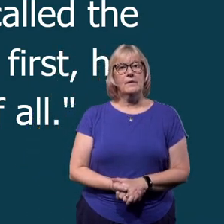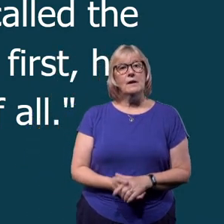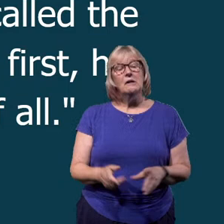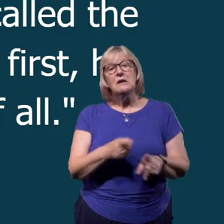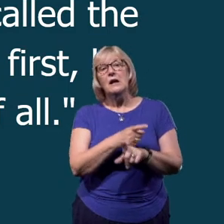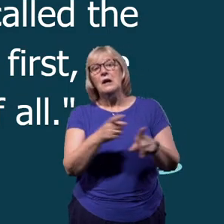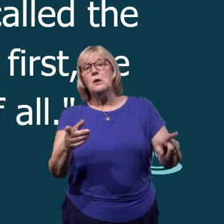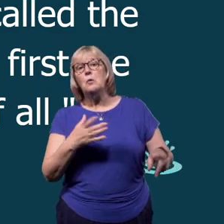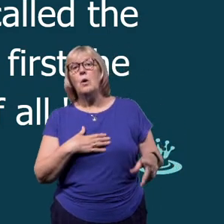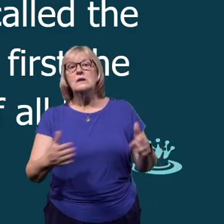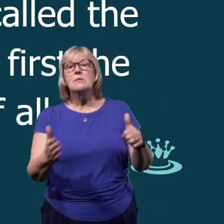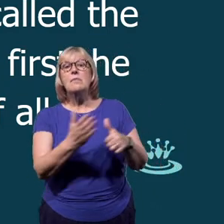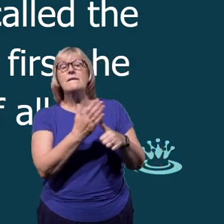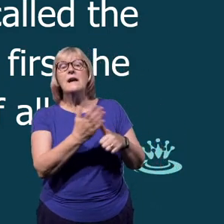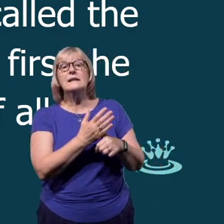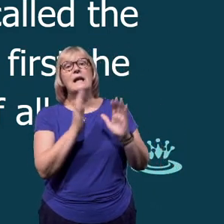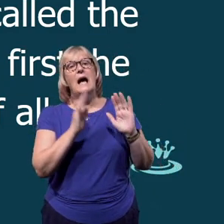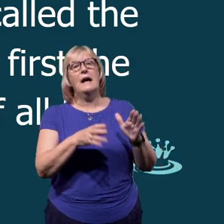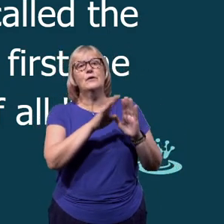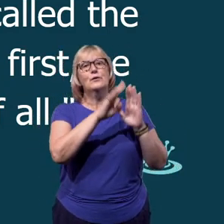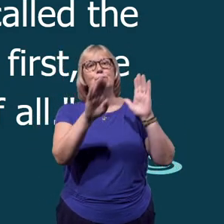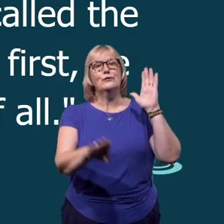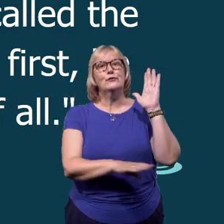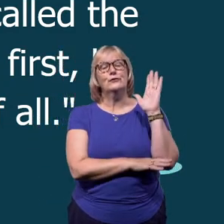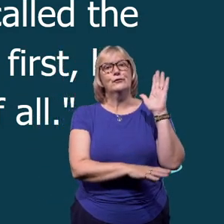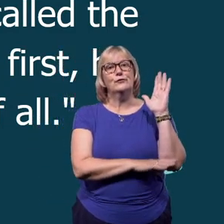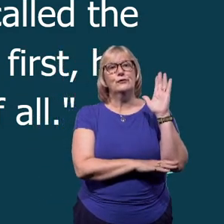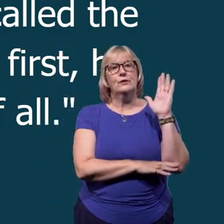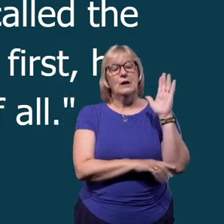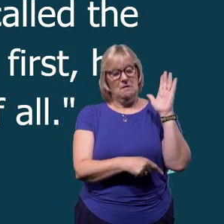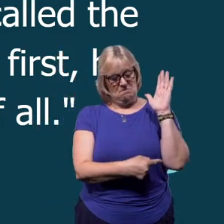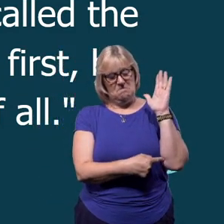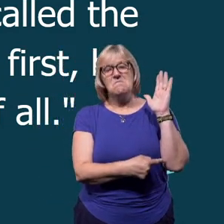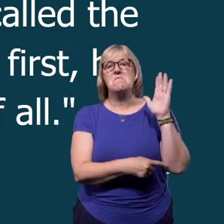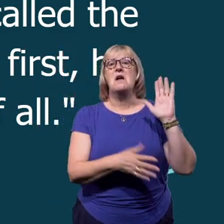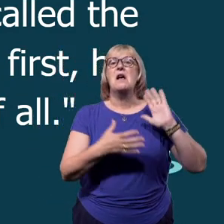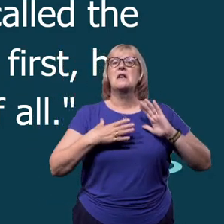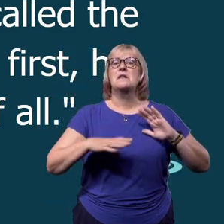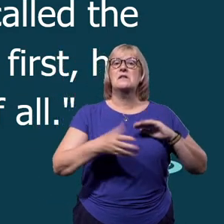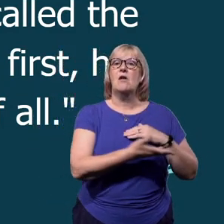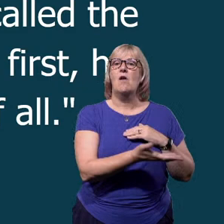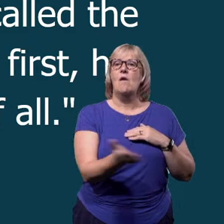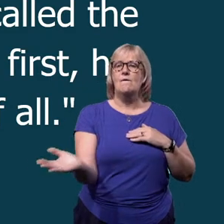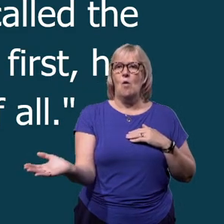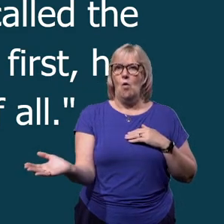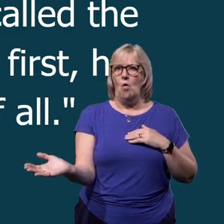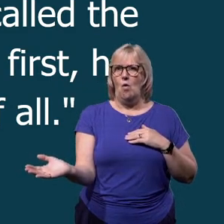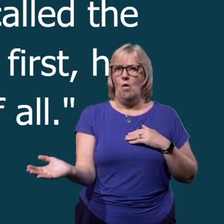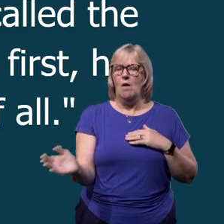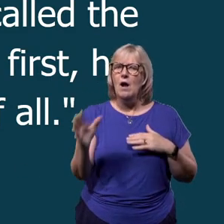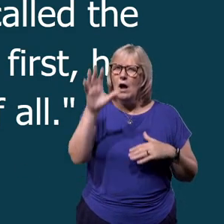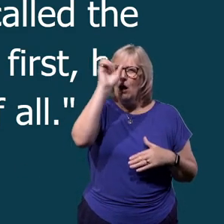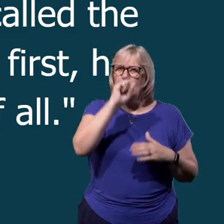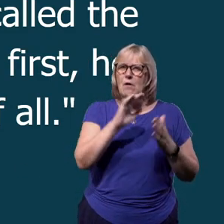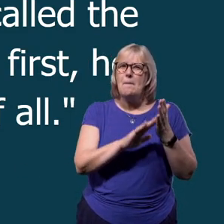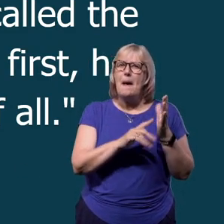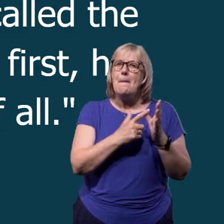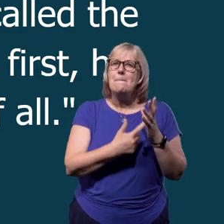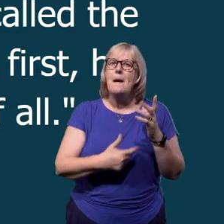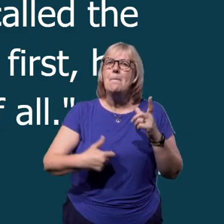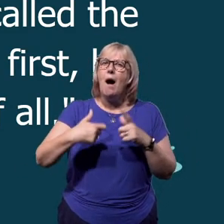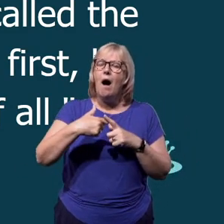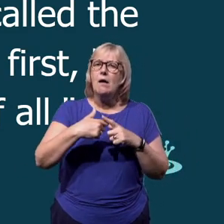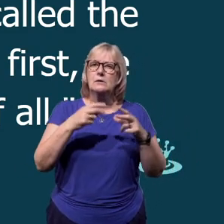first, he must be the very last and the servant of all. Now, do you remember The theme of Mark's gospel is how